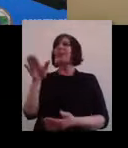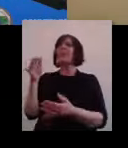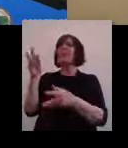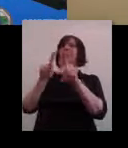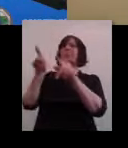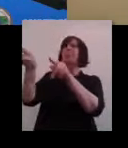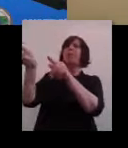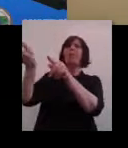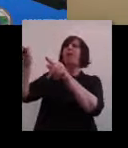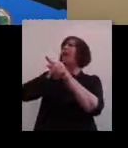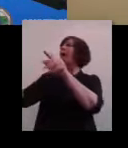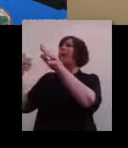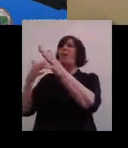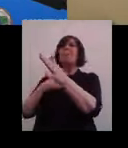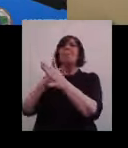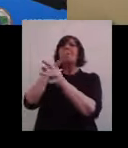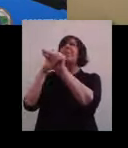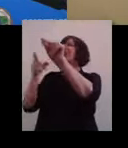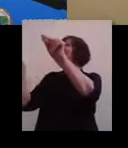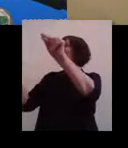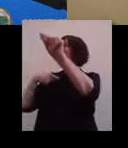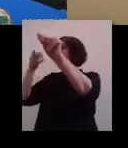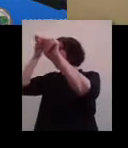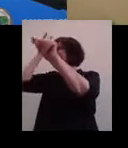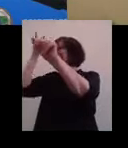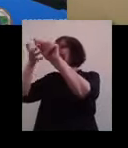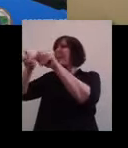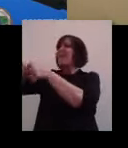one is in that have COVID-19.